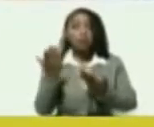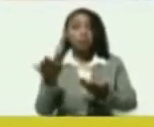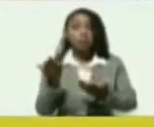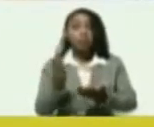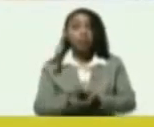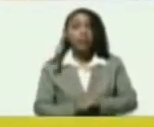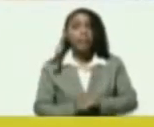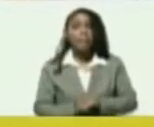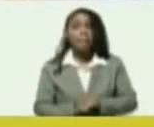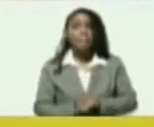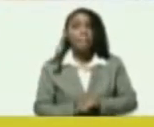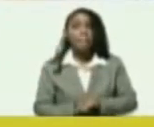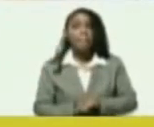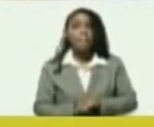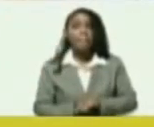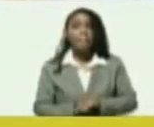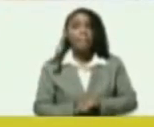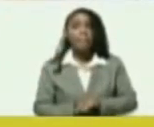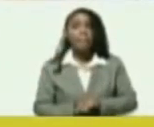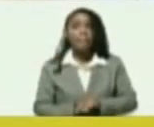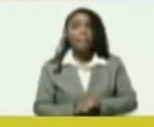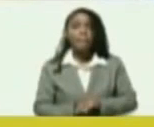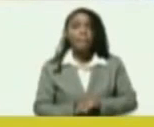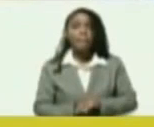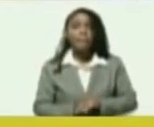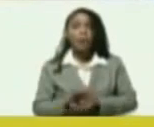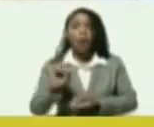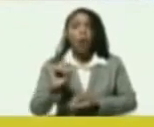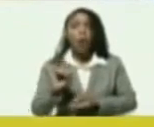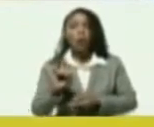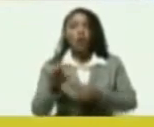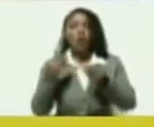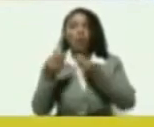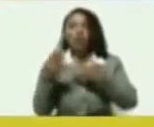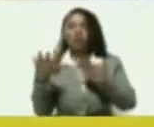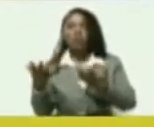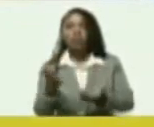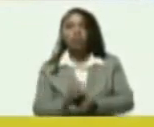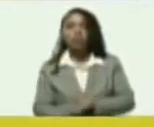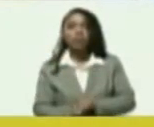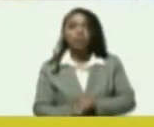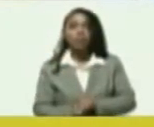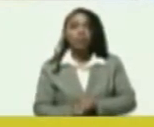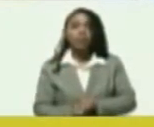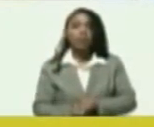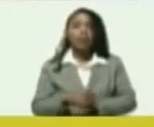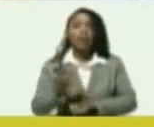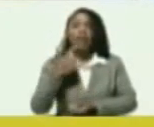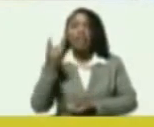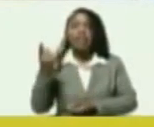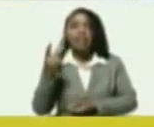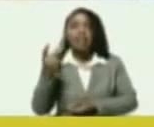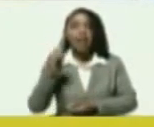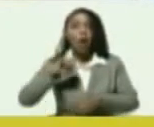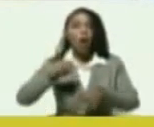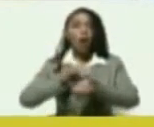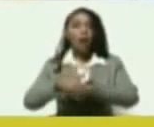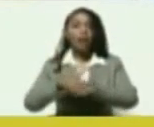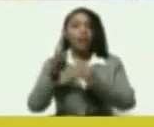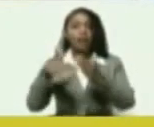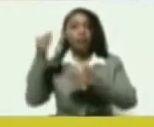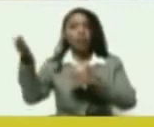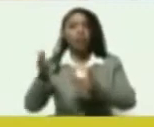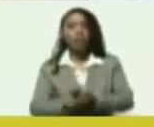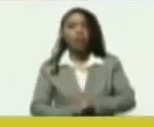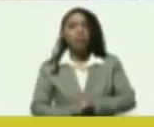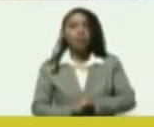like it? 80-year-old. Octeño es la cosa. ¿Qué dice Jorge Rodríguez de net? Jorge, what do you say about